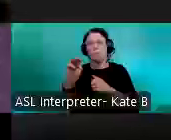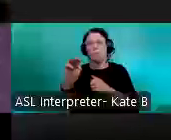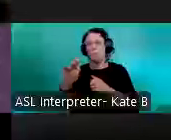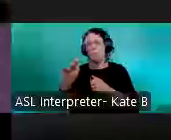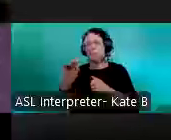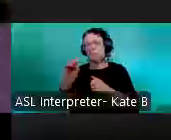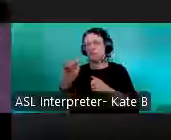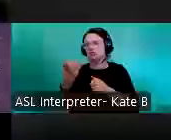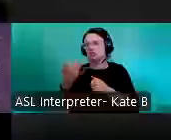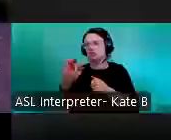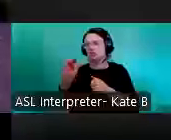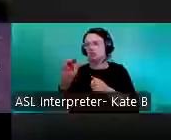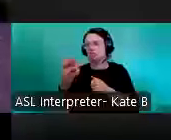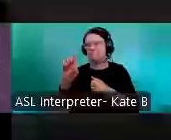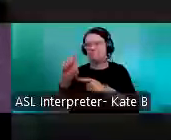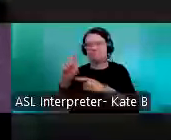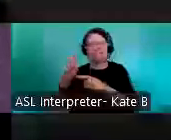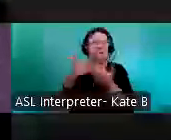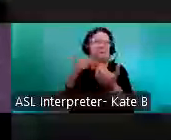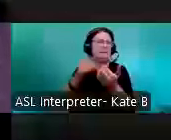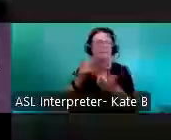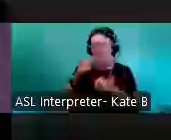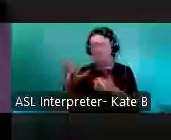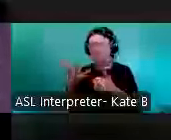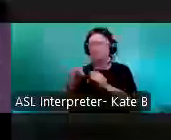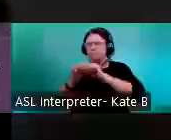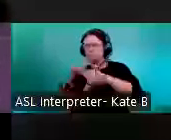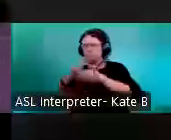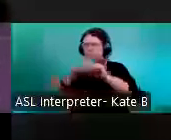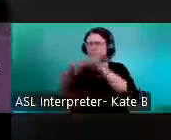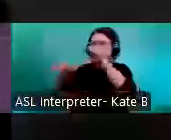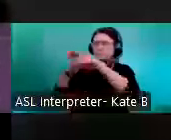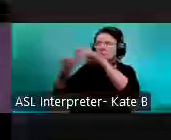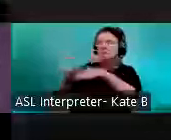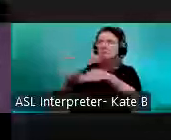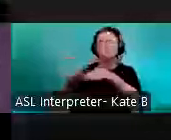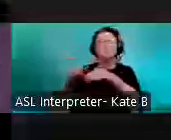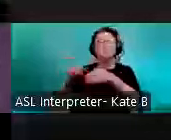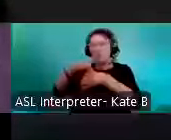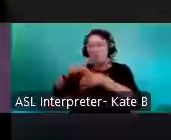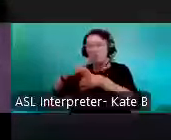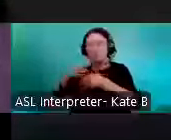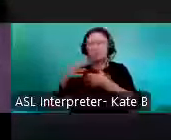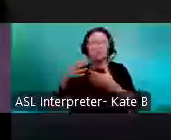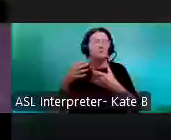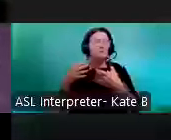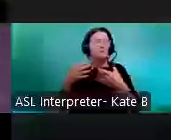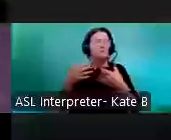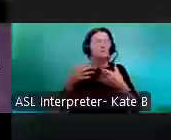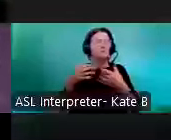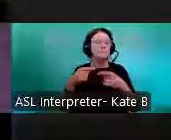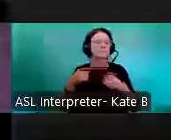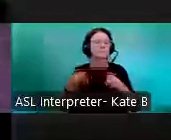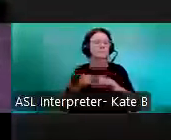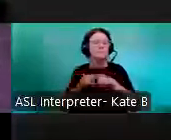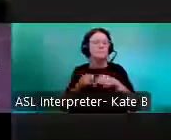media. It's a quick, easy way to do that. And it's also a way where you're